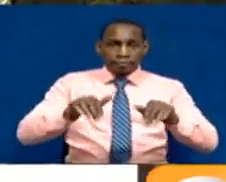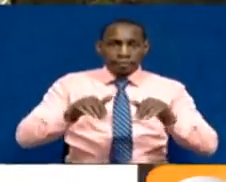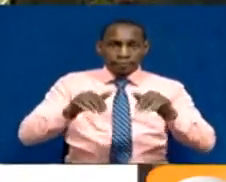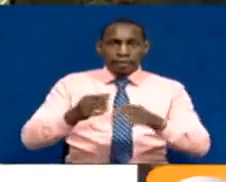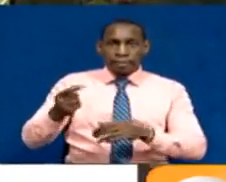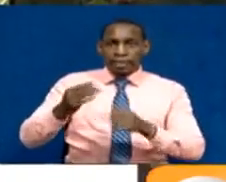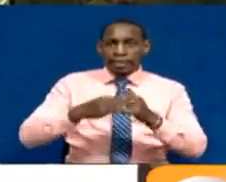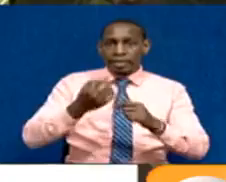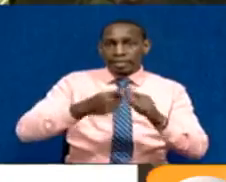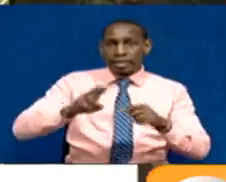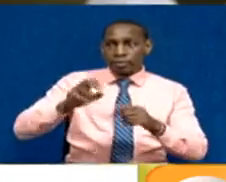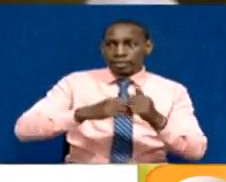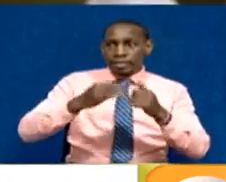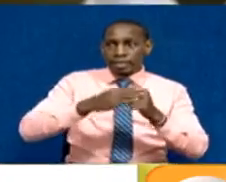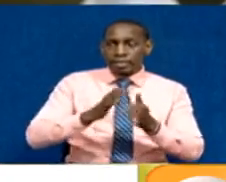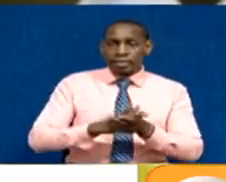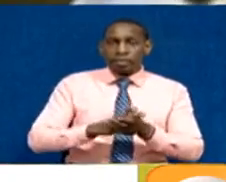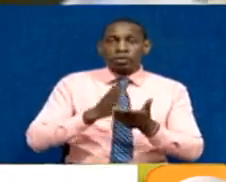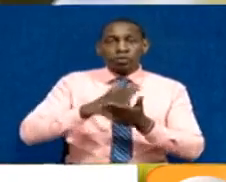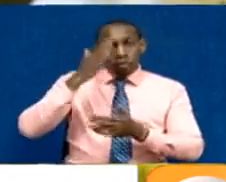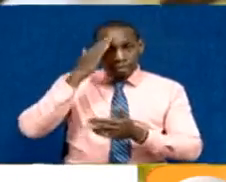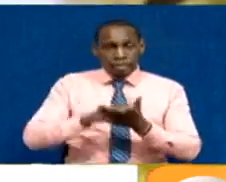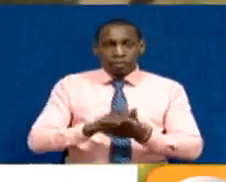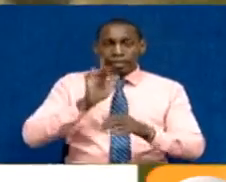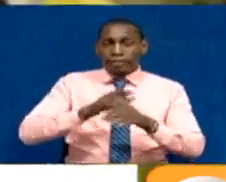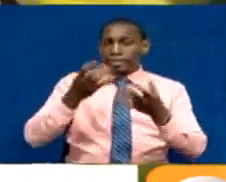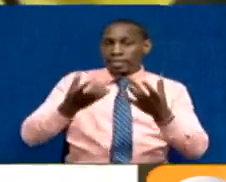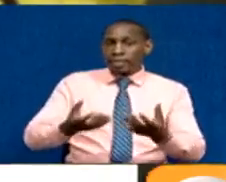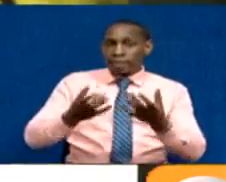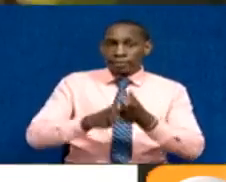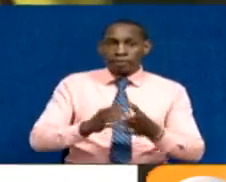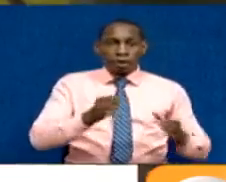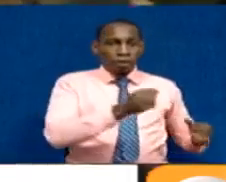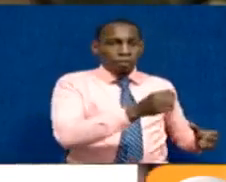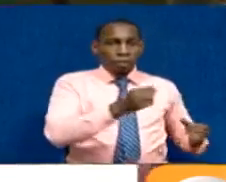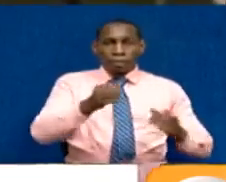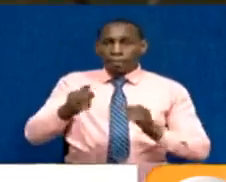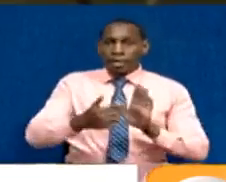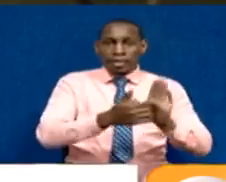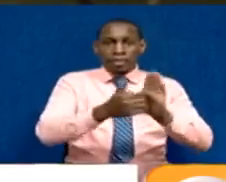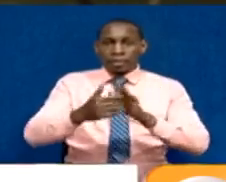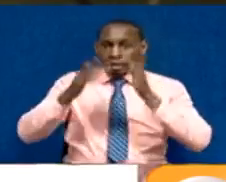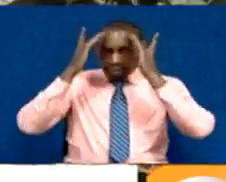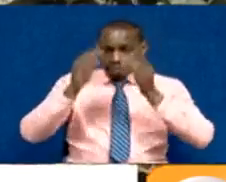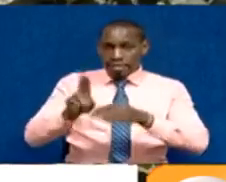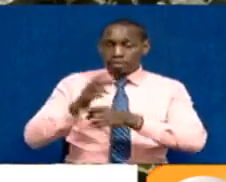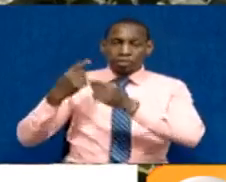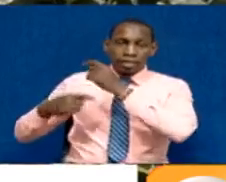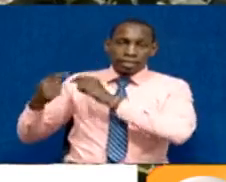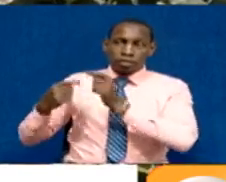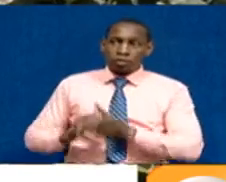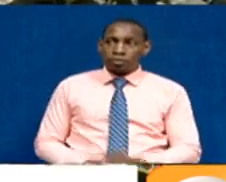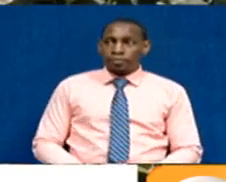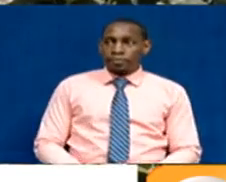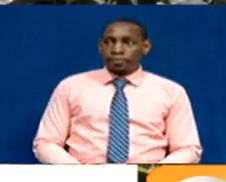in August 2018. Wary of the harmful effects that chemicals pose, he opted to go organic. I had